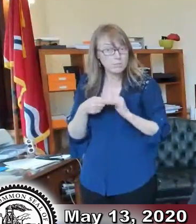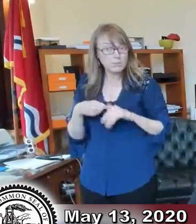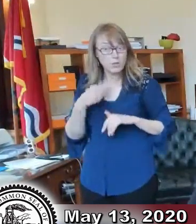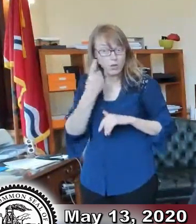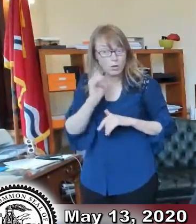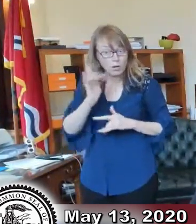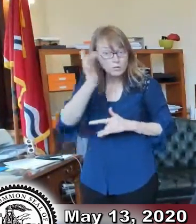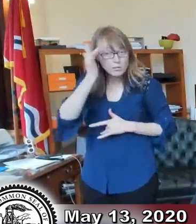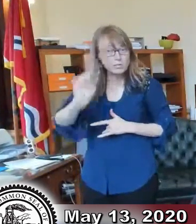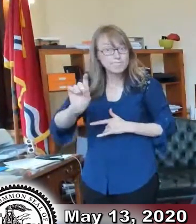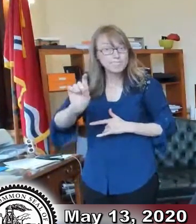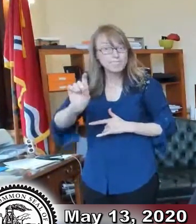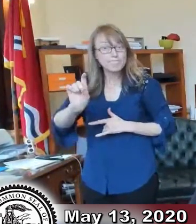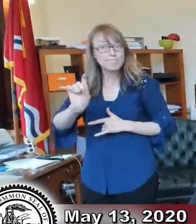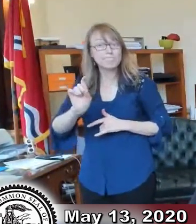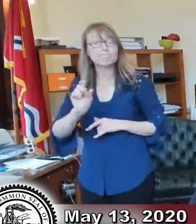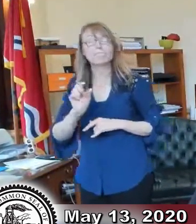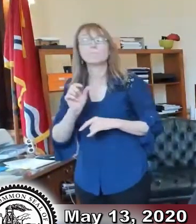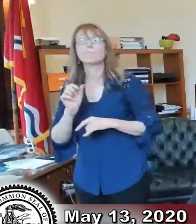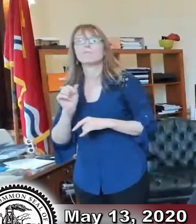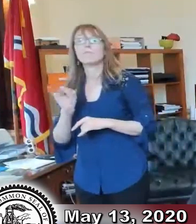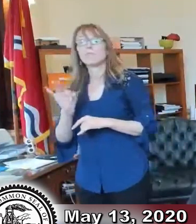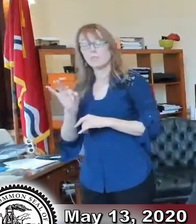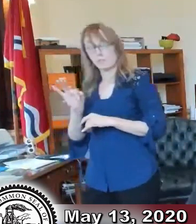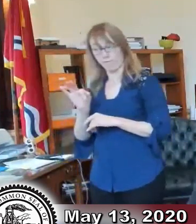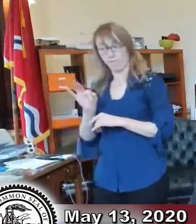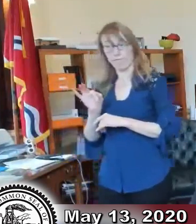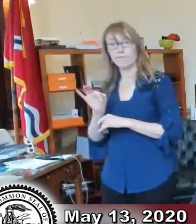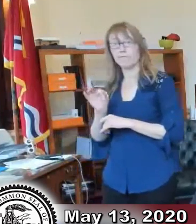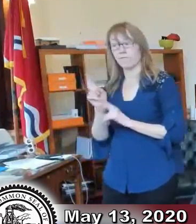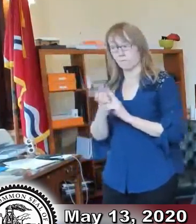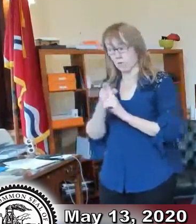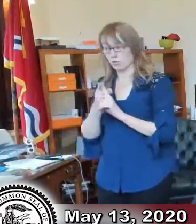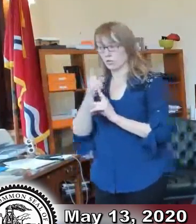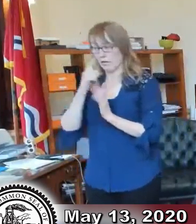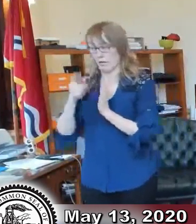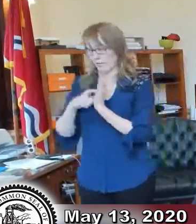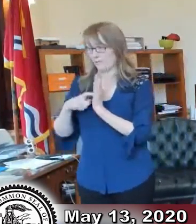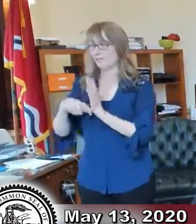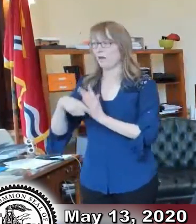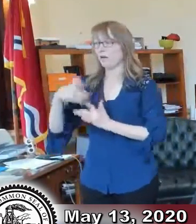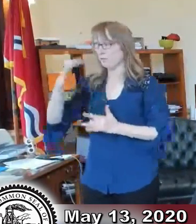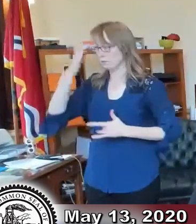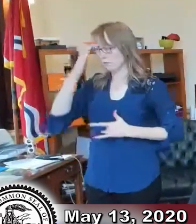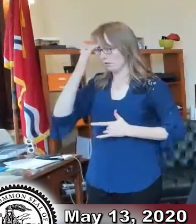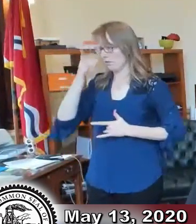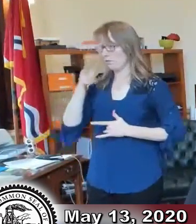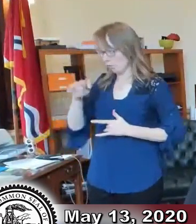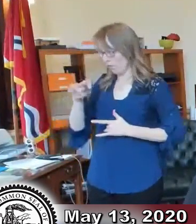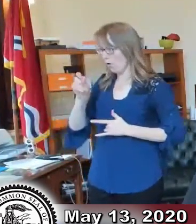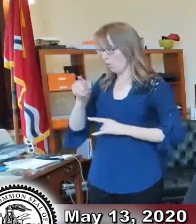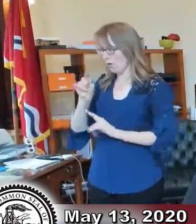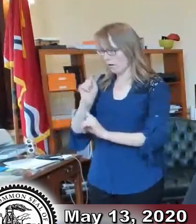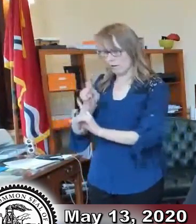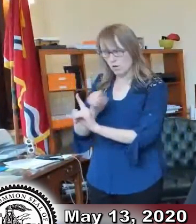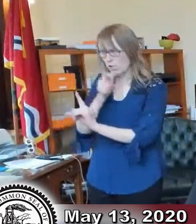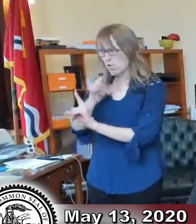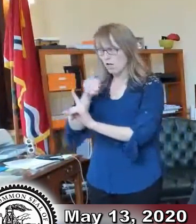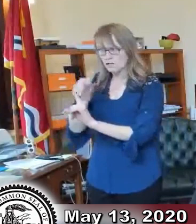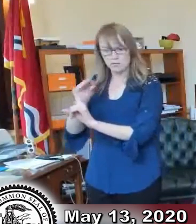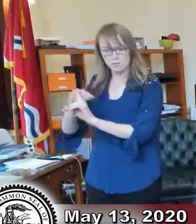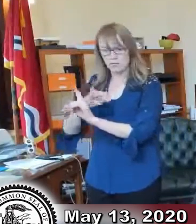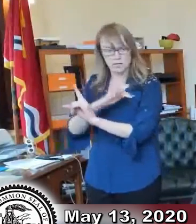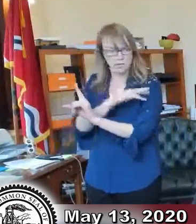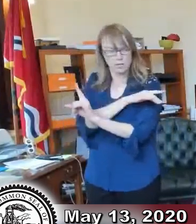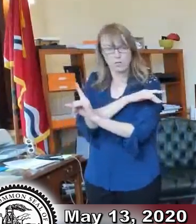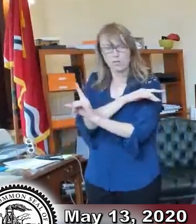you stop the spread. If we didn't do that, which is of course we didn't have them in the beginning of this, then